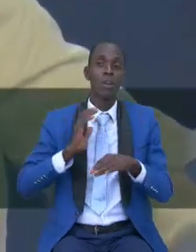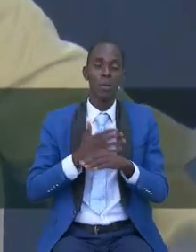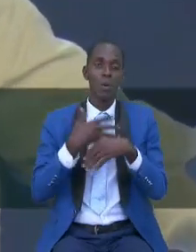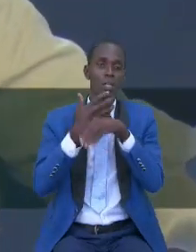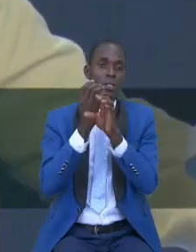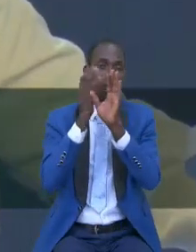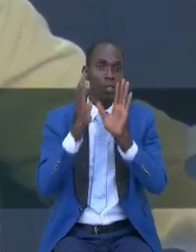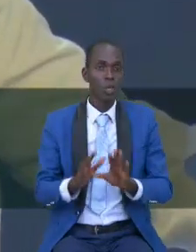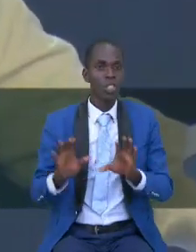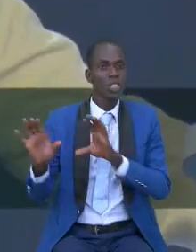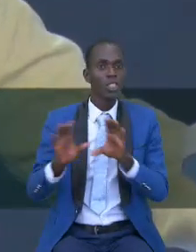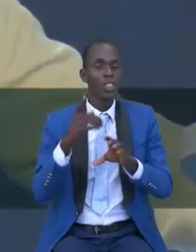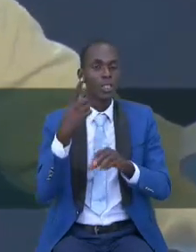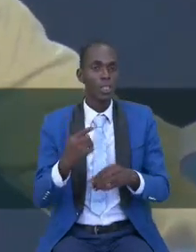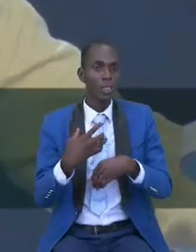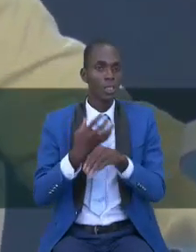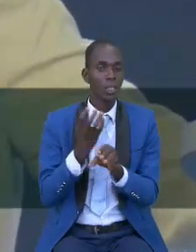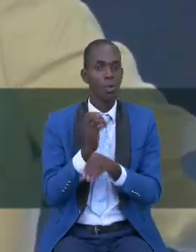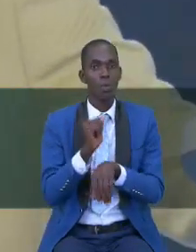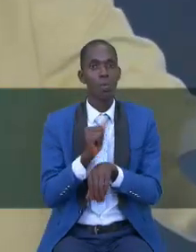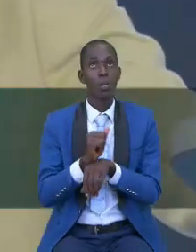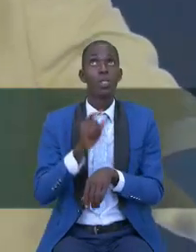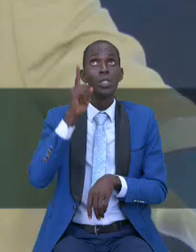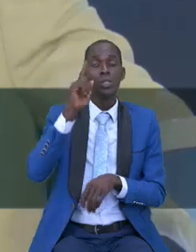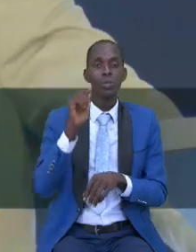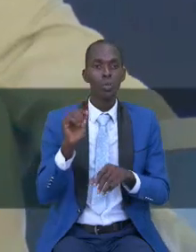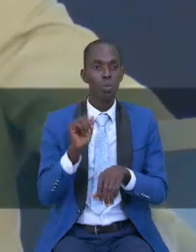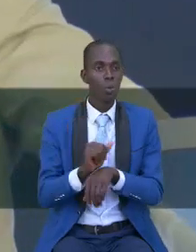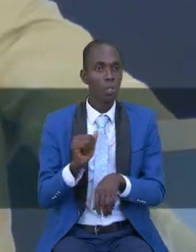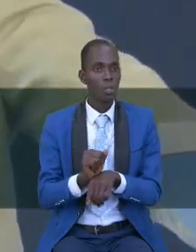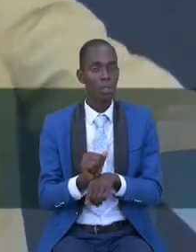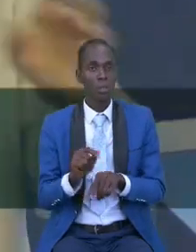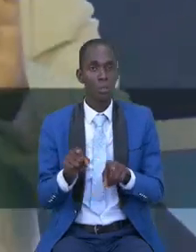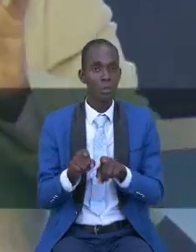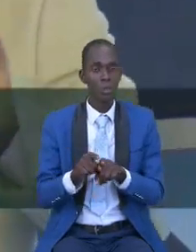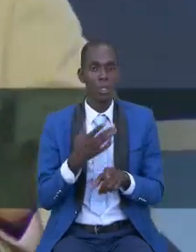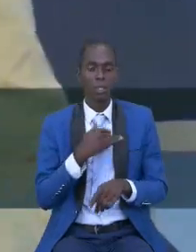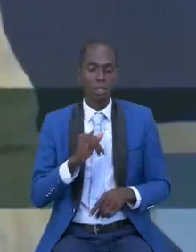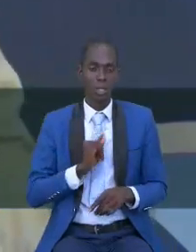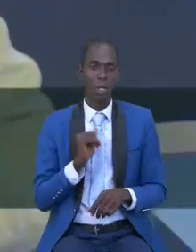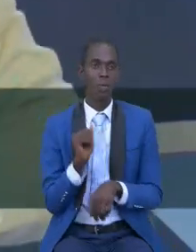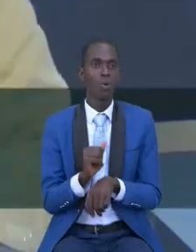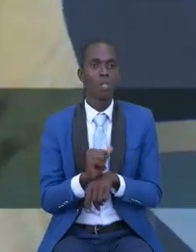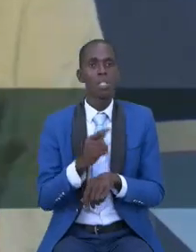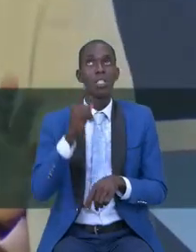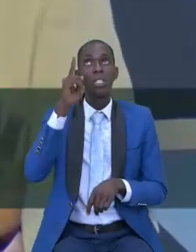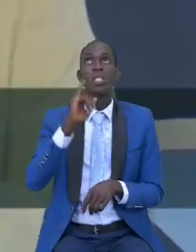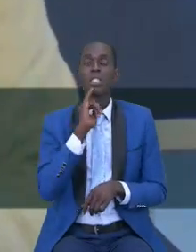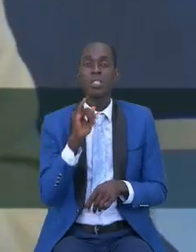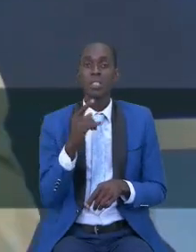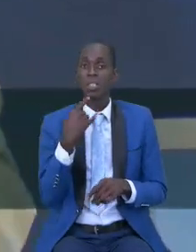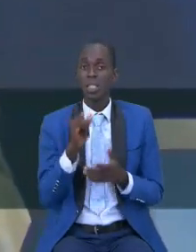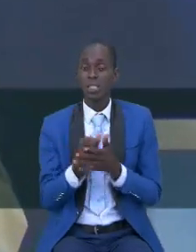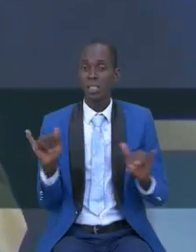a creative work. He walketh hitherto, and I work. He said the same as my